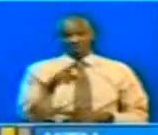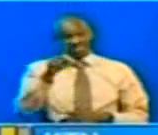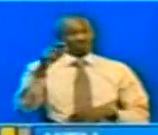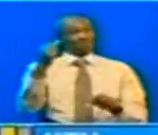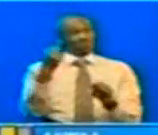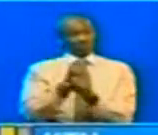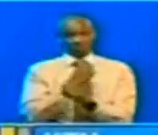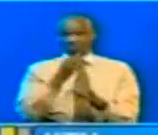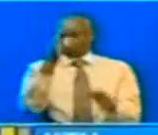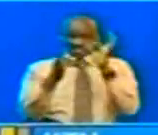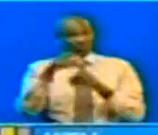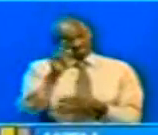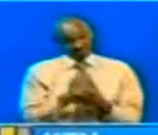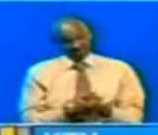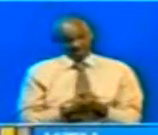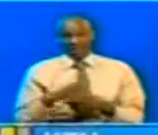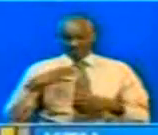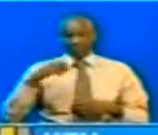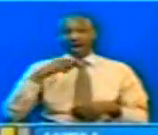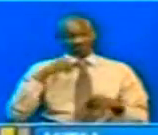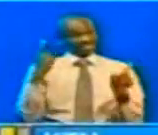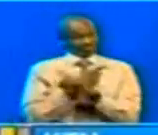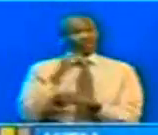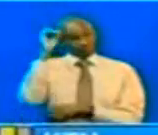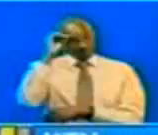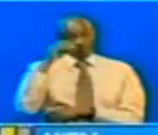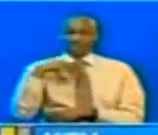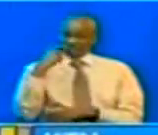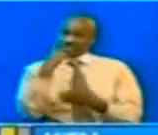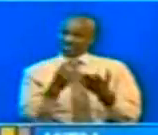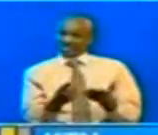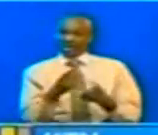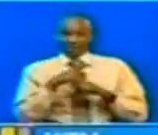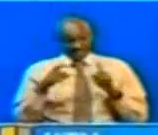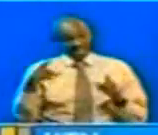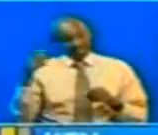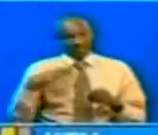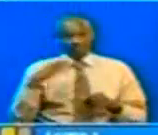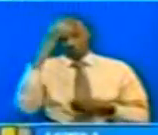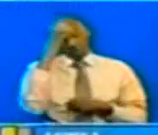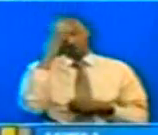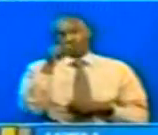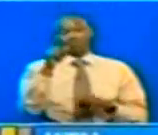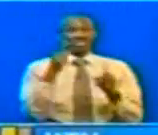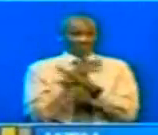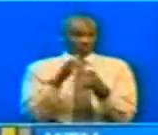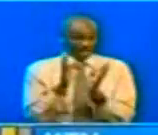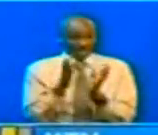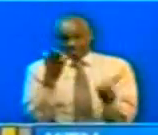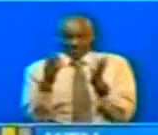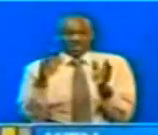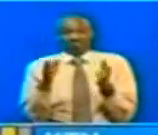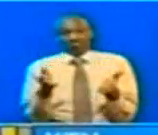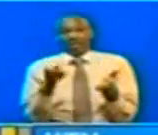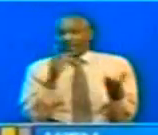cannot judge yourself. I think everybody has a differing opinion. There are those who will say that, but there are those who know you differently. It depends on in what context